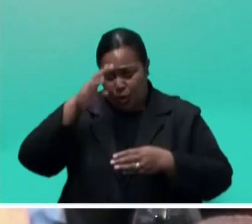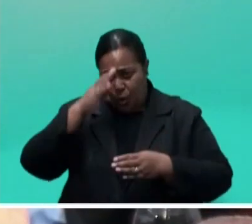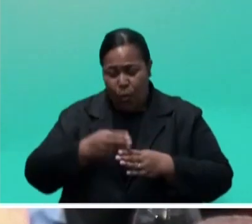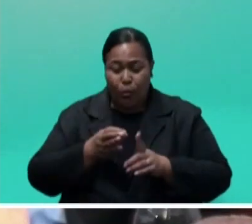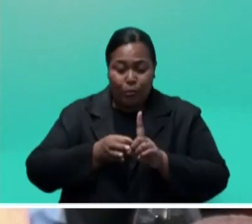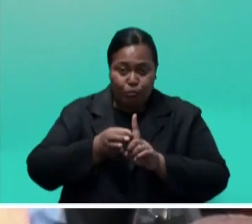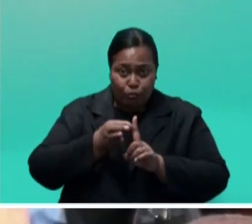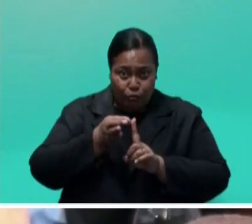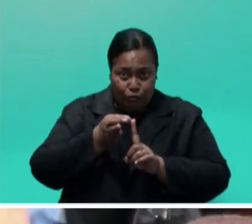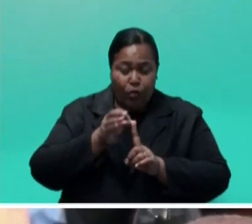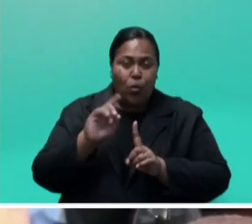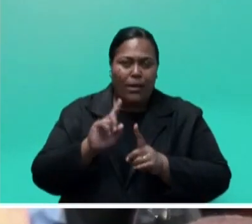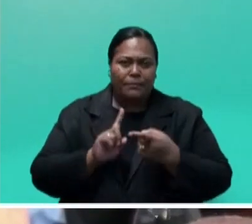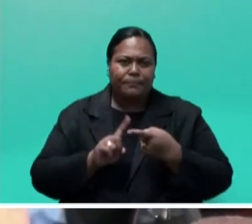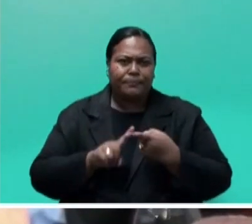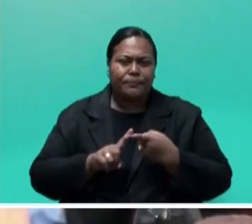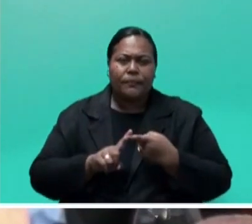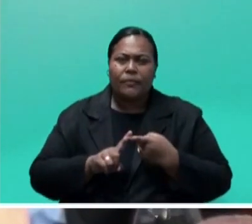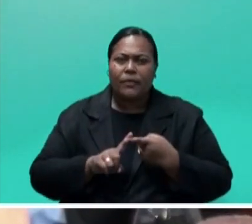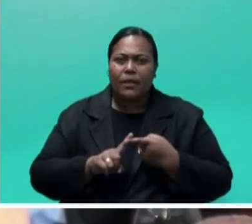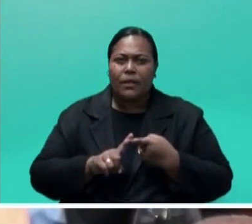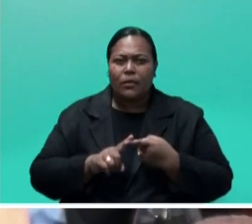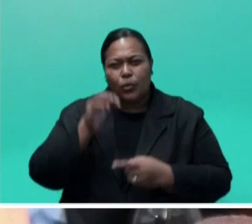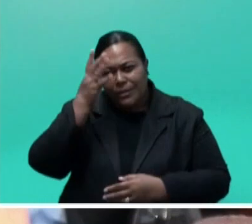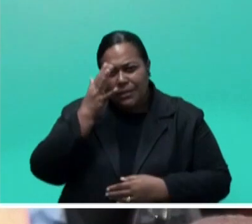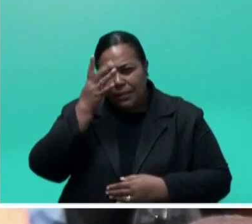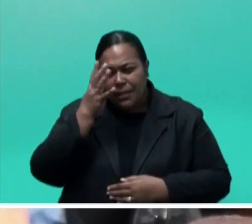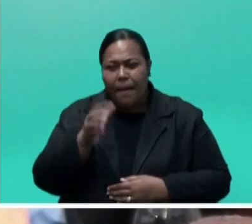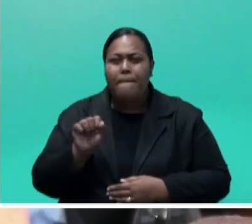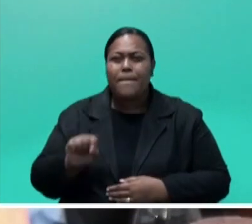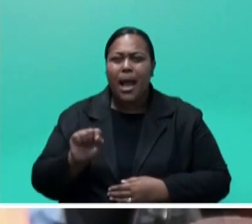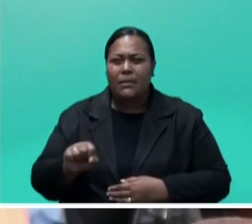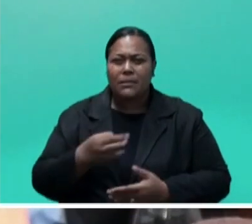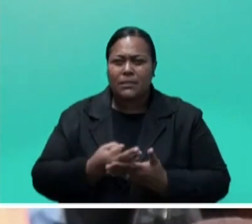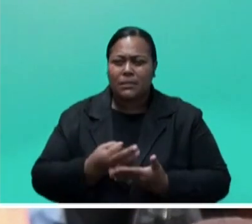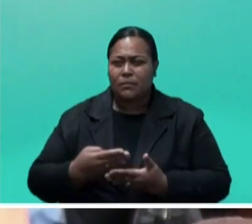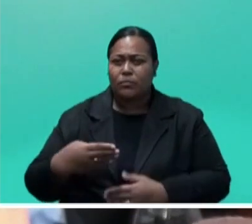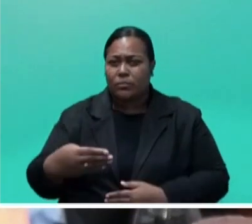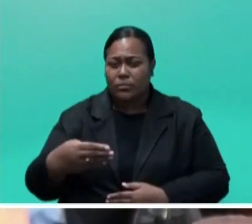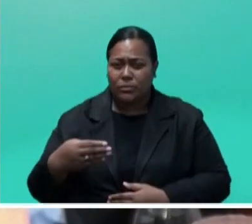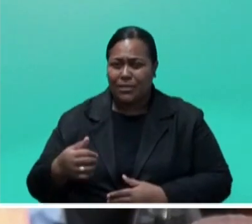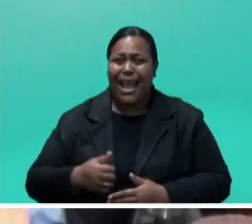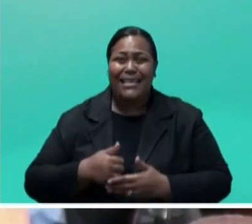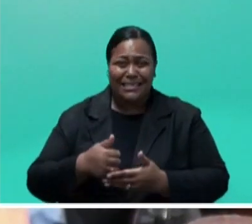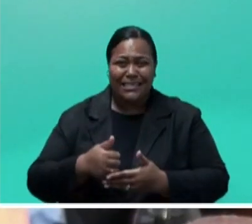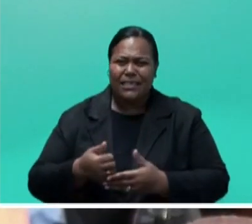1, a consideration of the possible conversion of the bus fare assistance scheme to